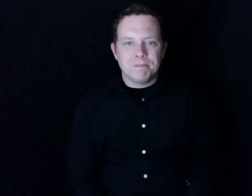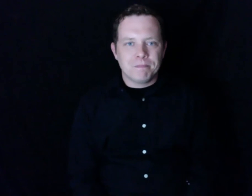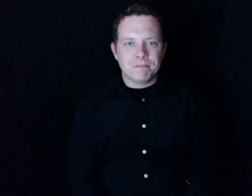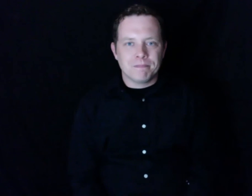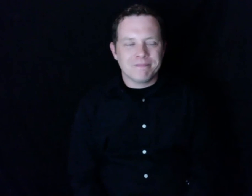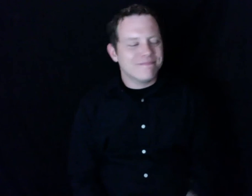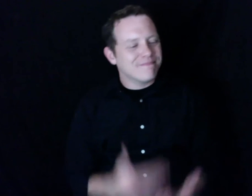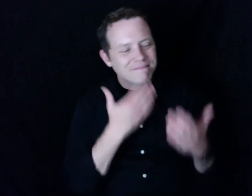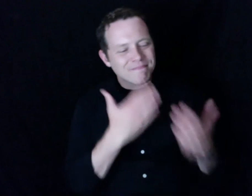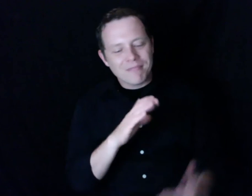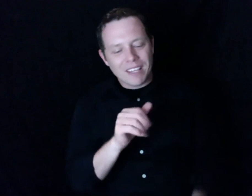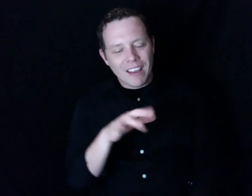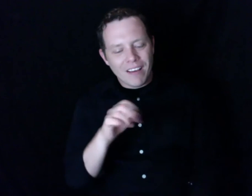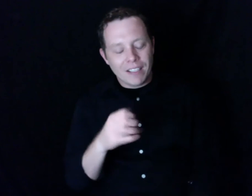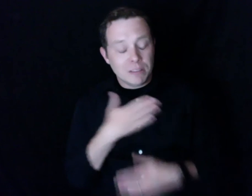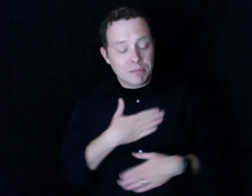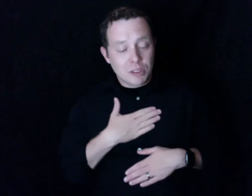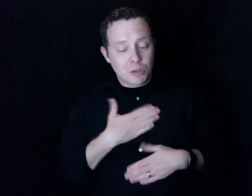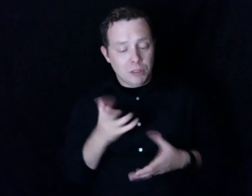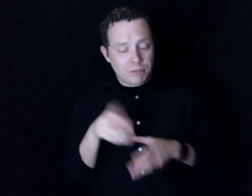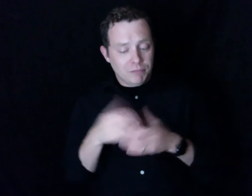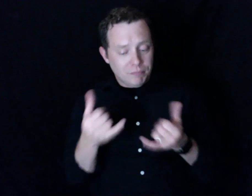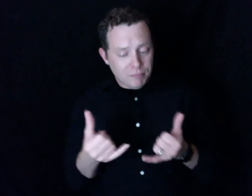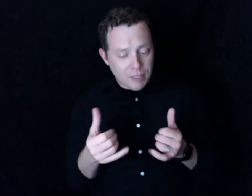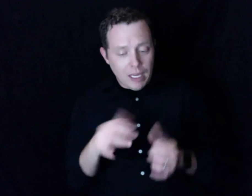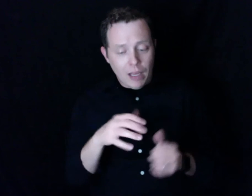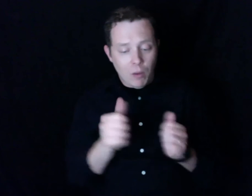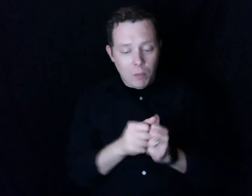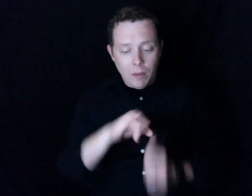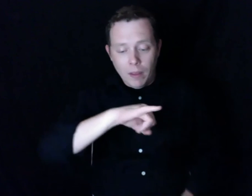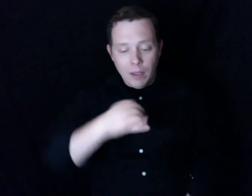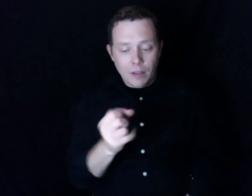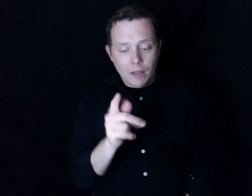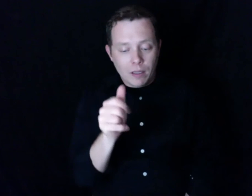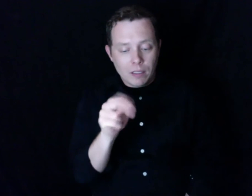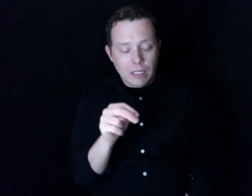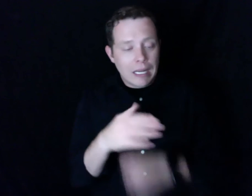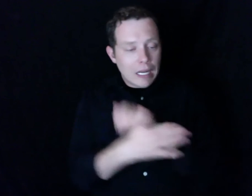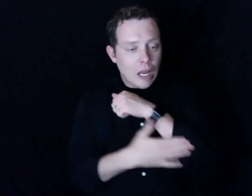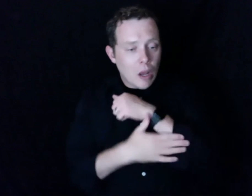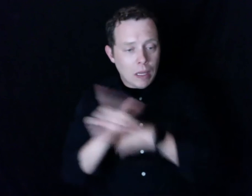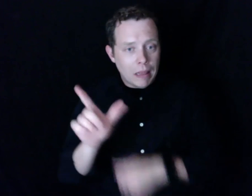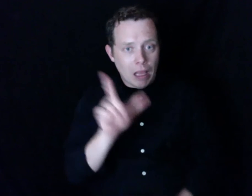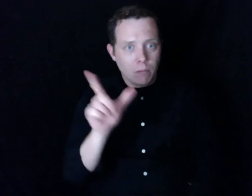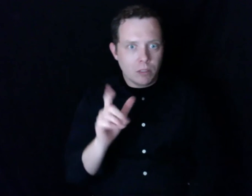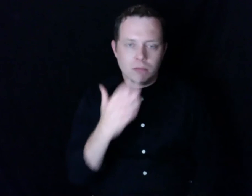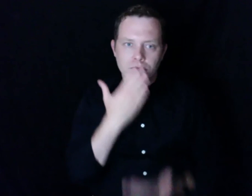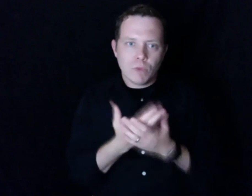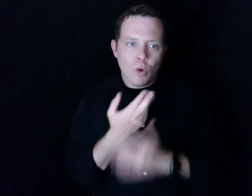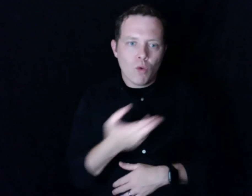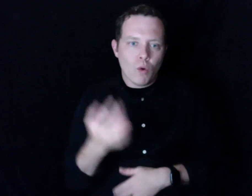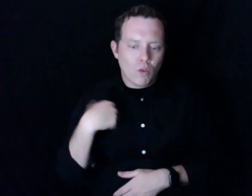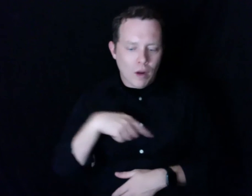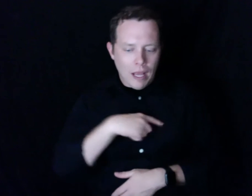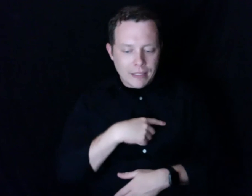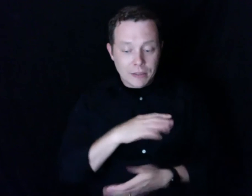Thanks, Carrie. It's a pleasure to be here. Jackson County Library is a wonderful resource for us. And so nice to be here